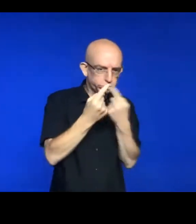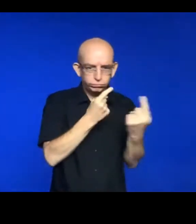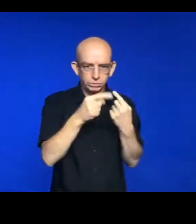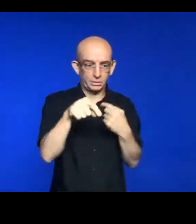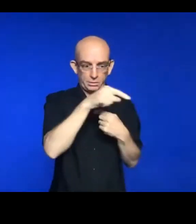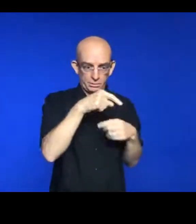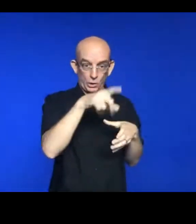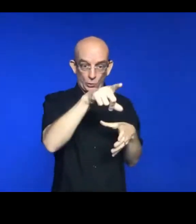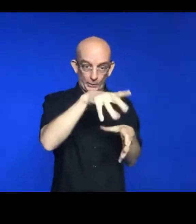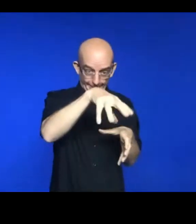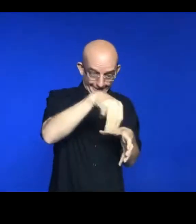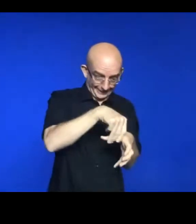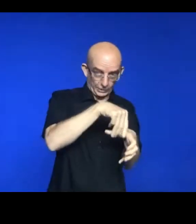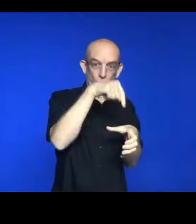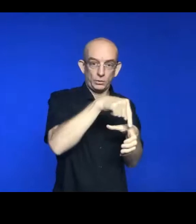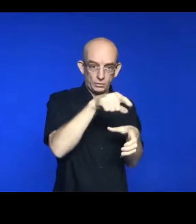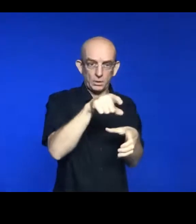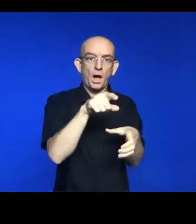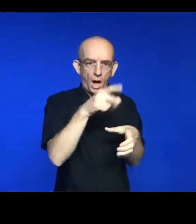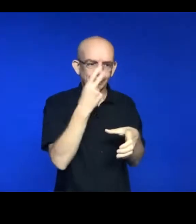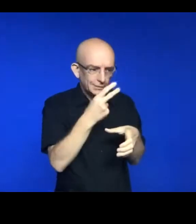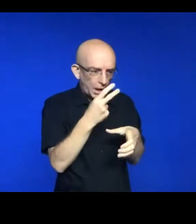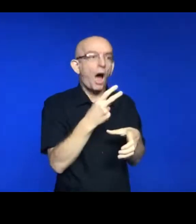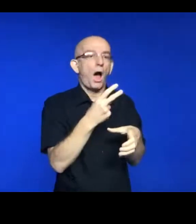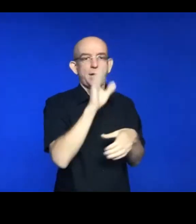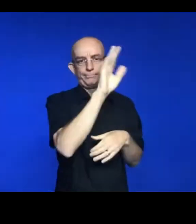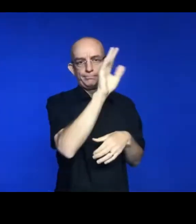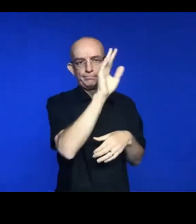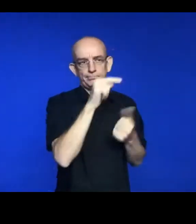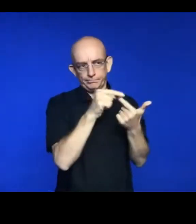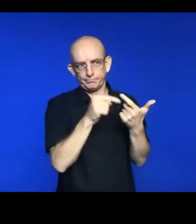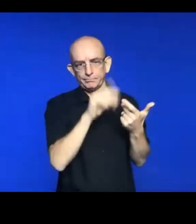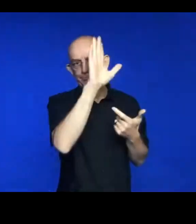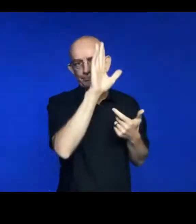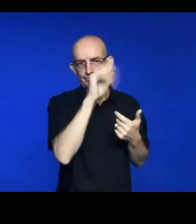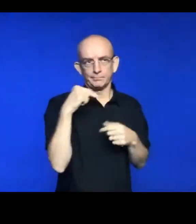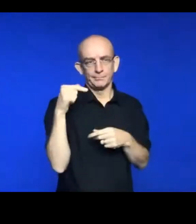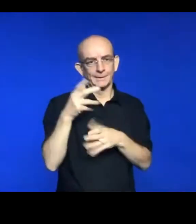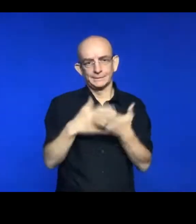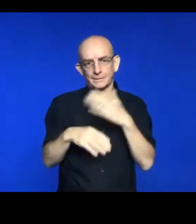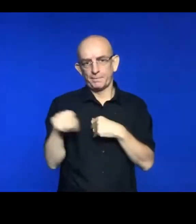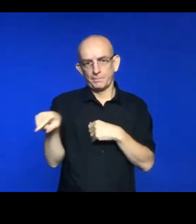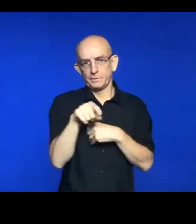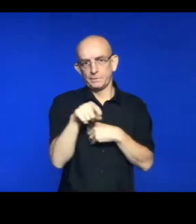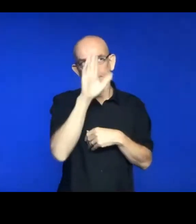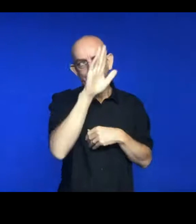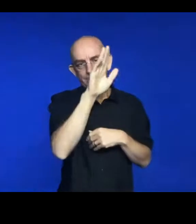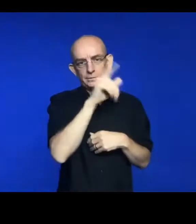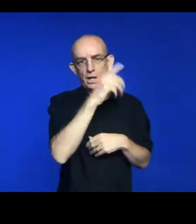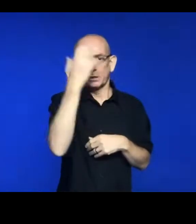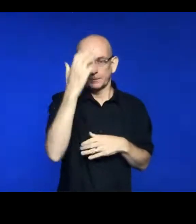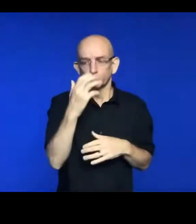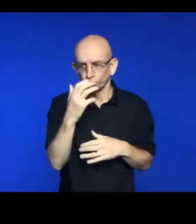response, then the actions that will follow will also include persons with disabilities.